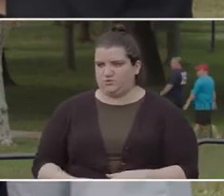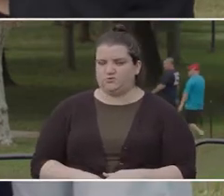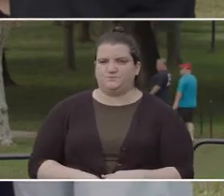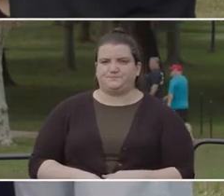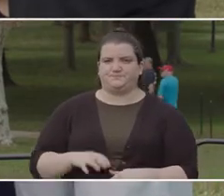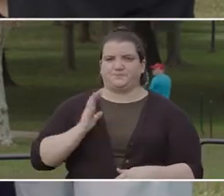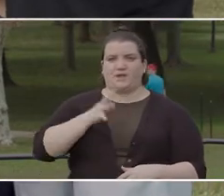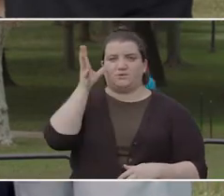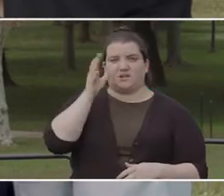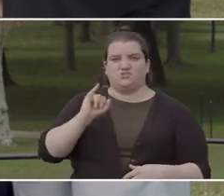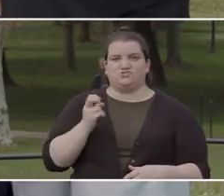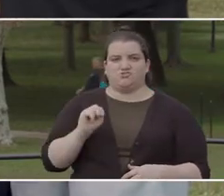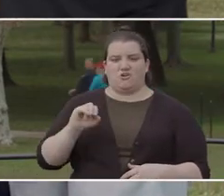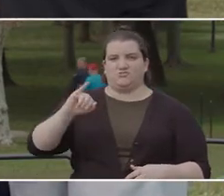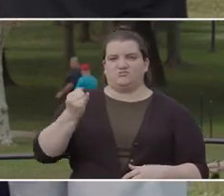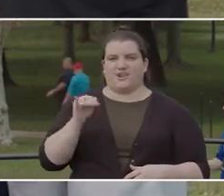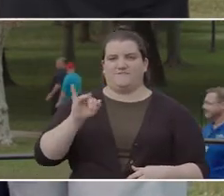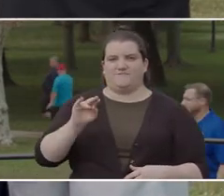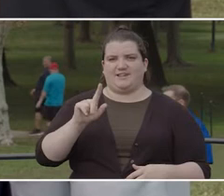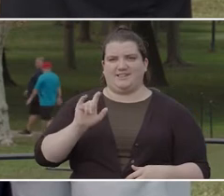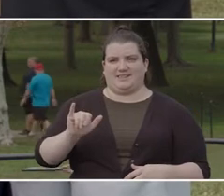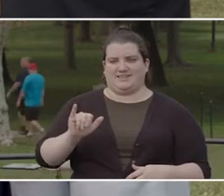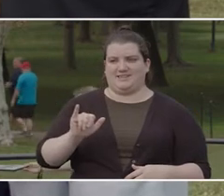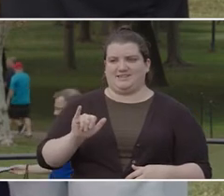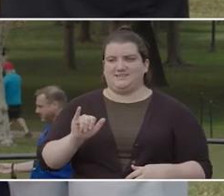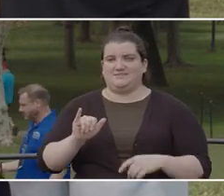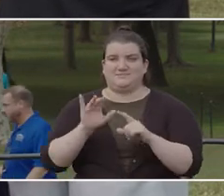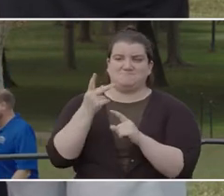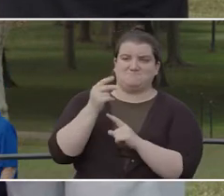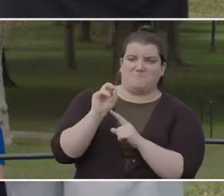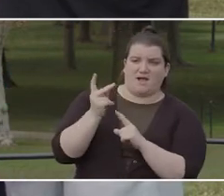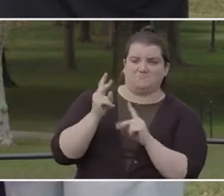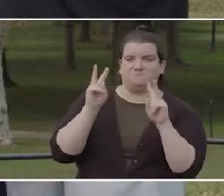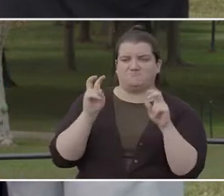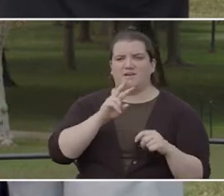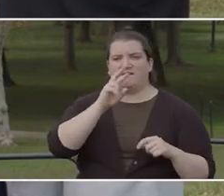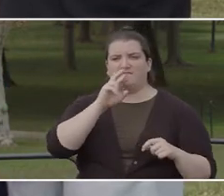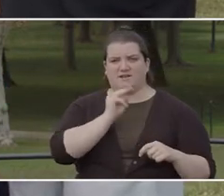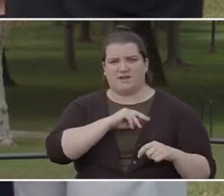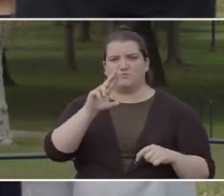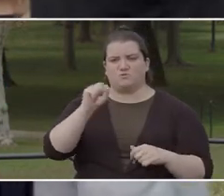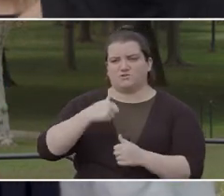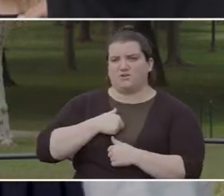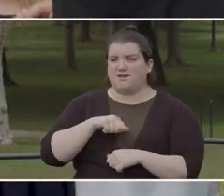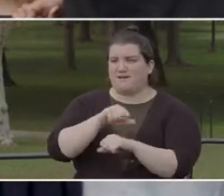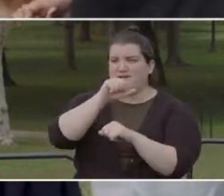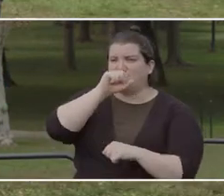Our dad, John J. Finley, and their pop, Vietnam, United States Army. Love you, Pop.